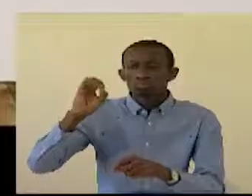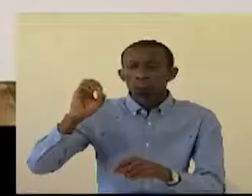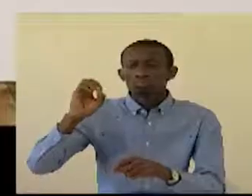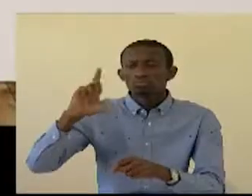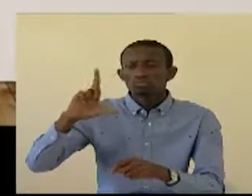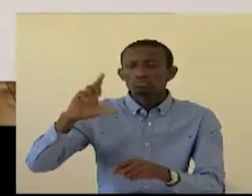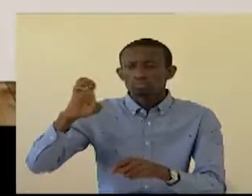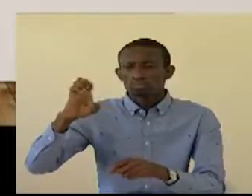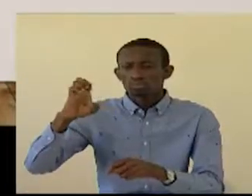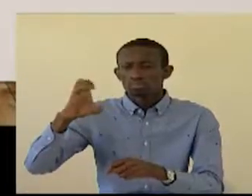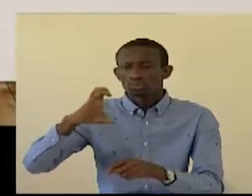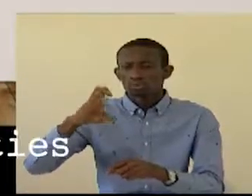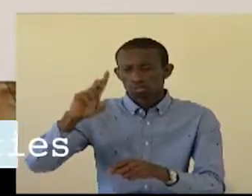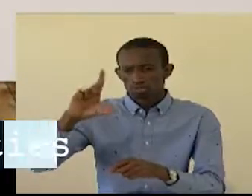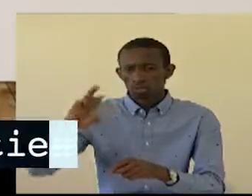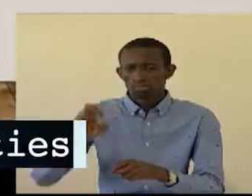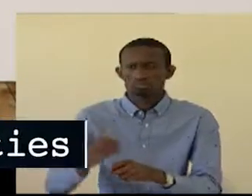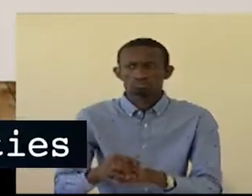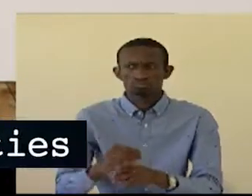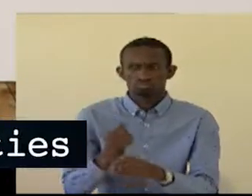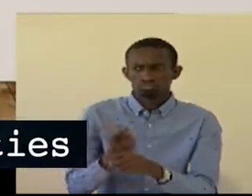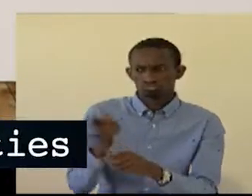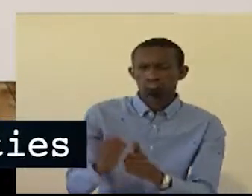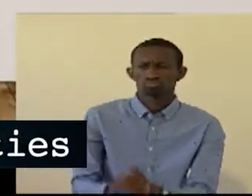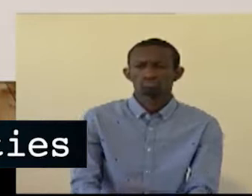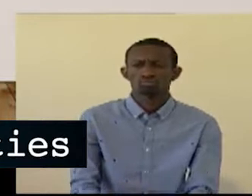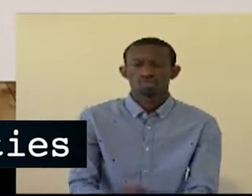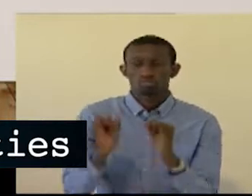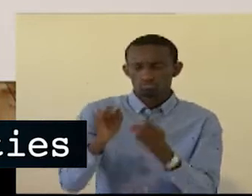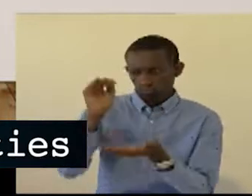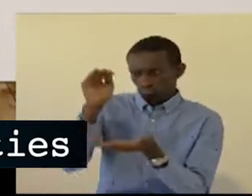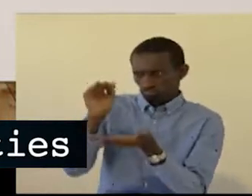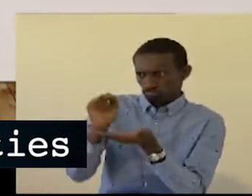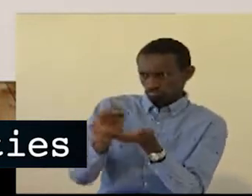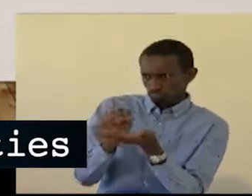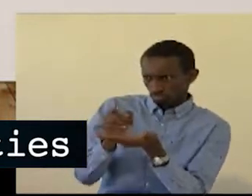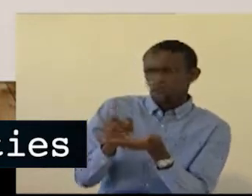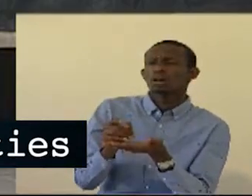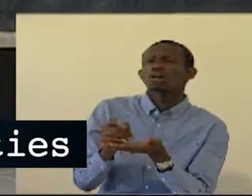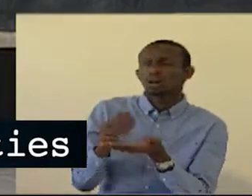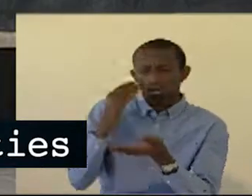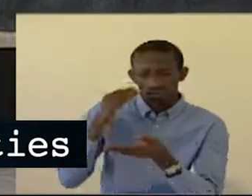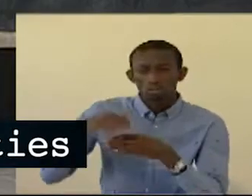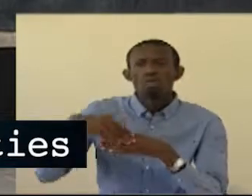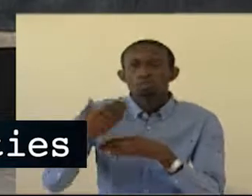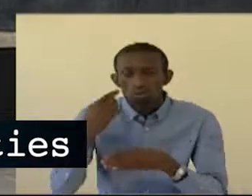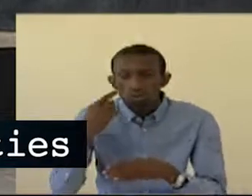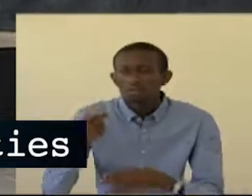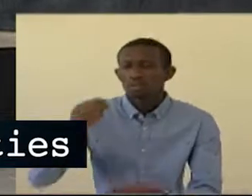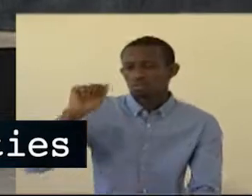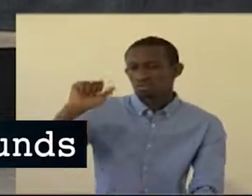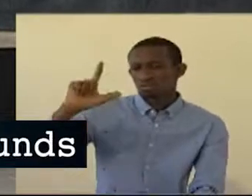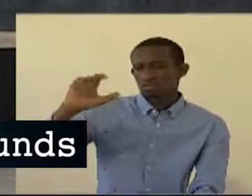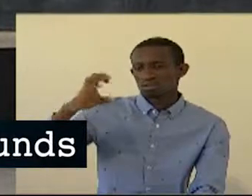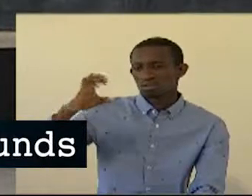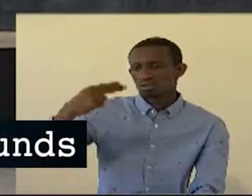working with, you are transforming. So if we reduce this one, we will get the alcohol, but the OH group